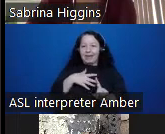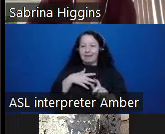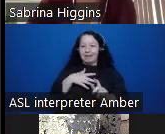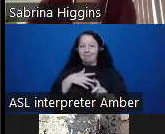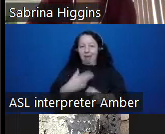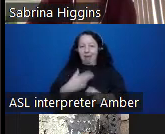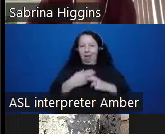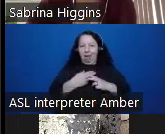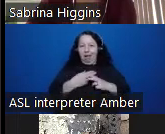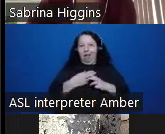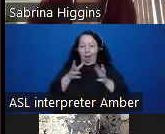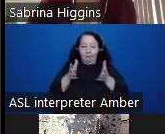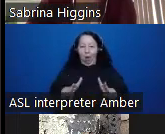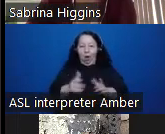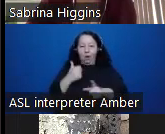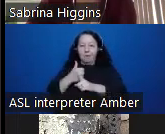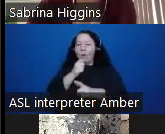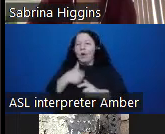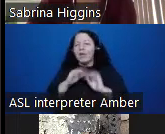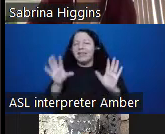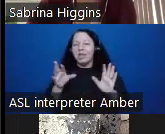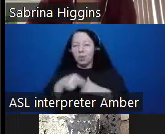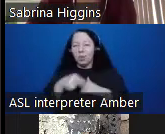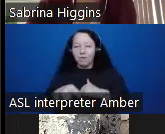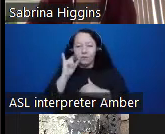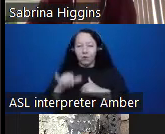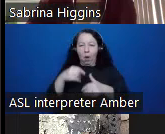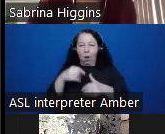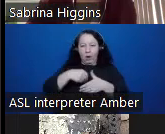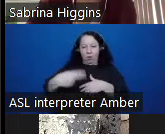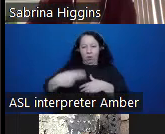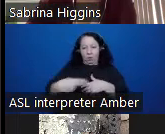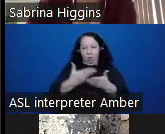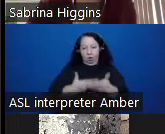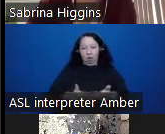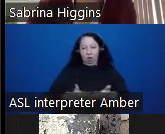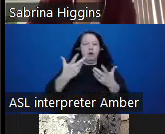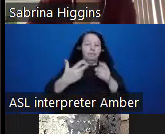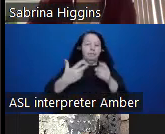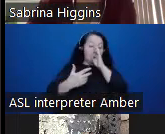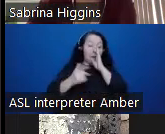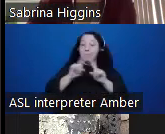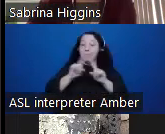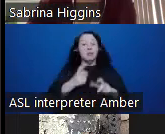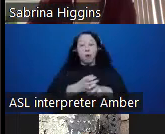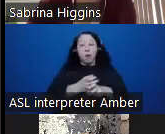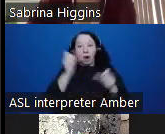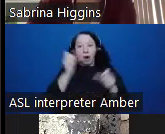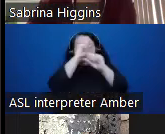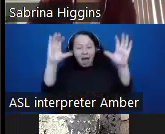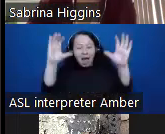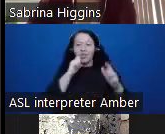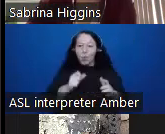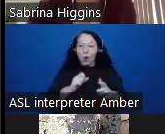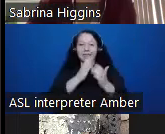as clear reference. But they probably, it's hard to imagine that they weren't somehow associated with the production process,